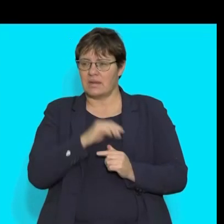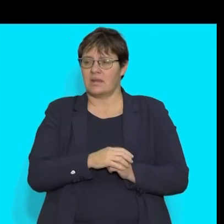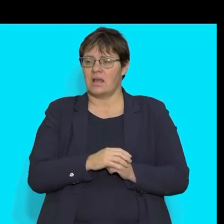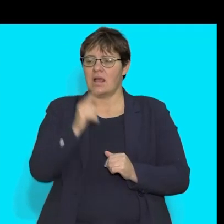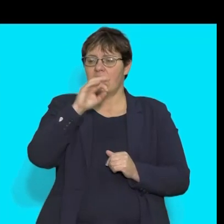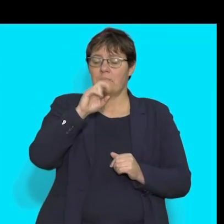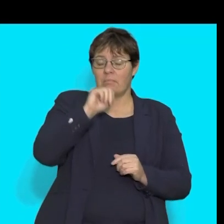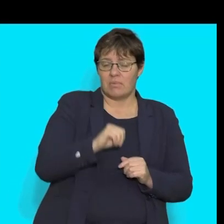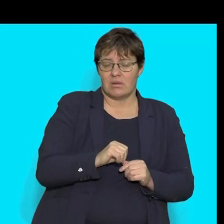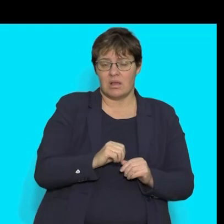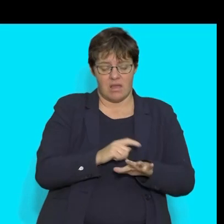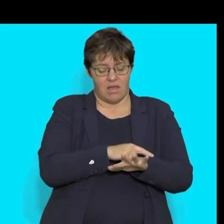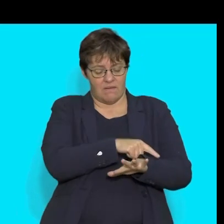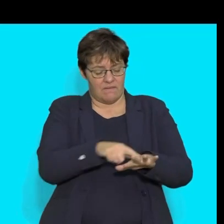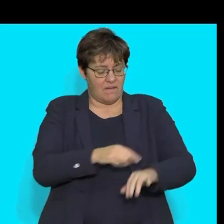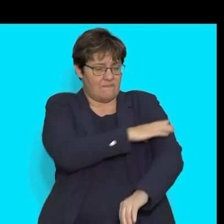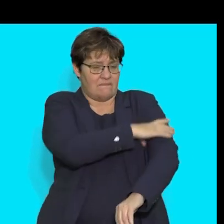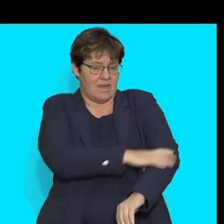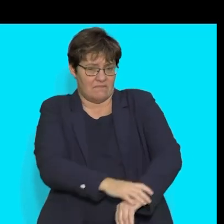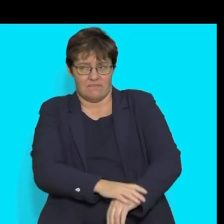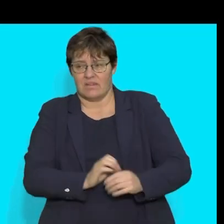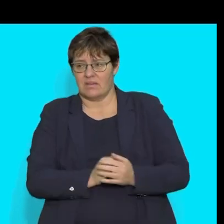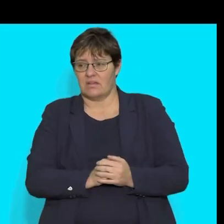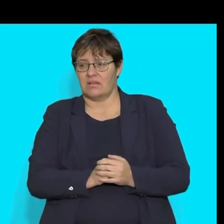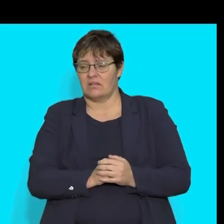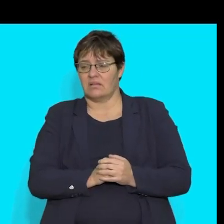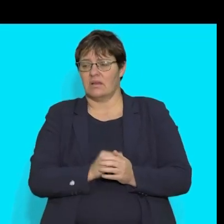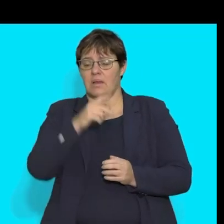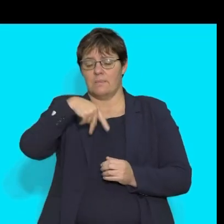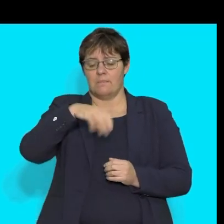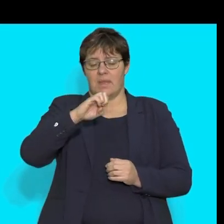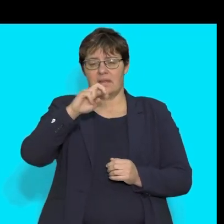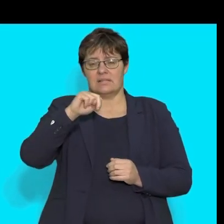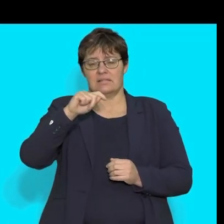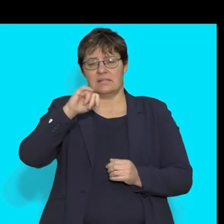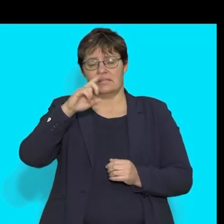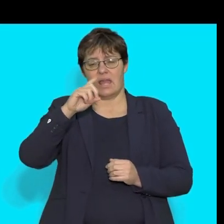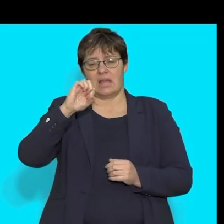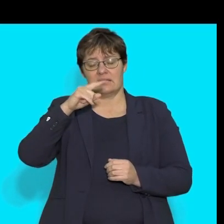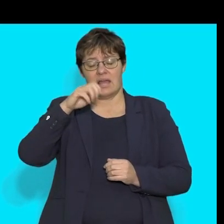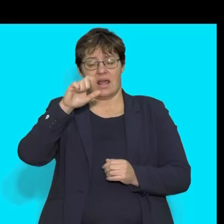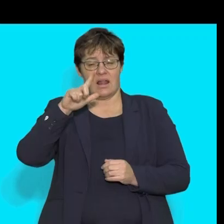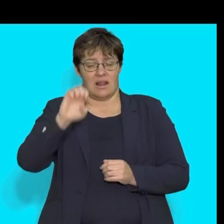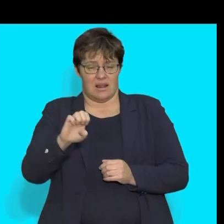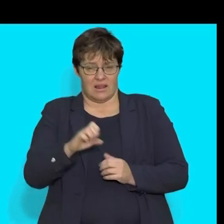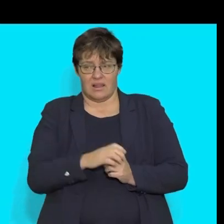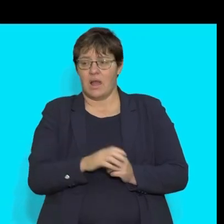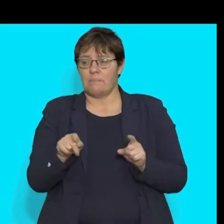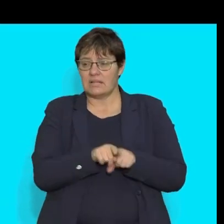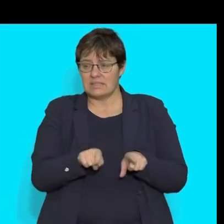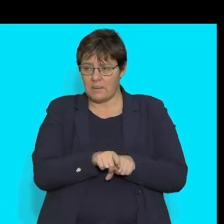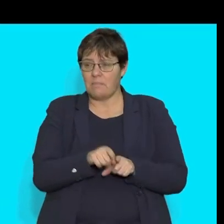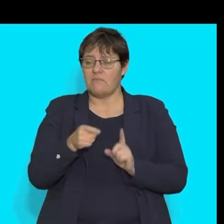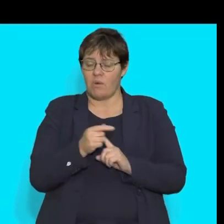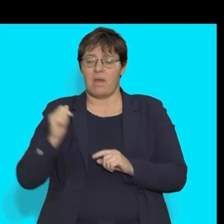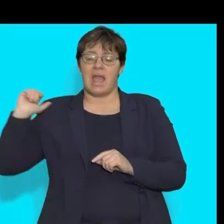pentadactyl limb, the 5-digited arm. So the pentadactyl limb, which is similar, and that all points to a